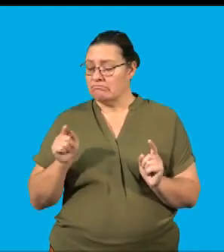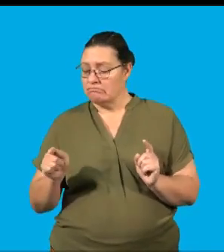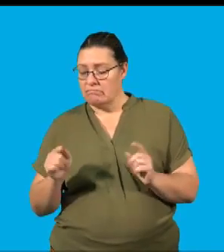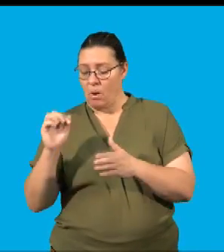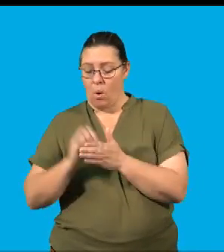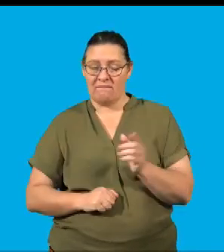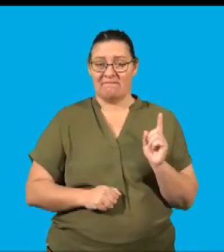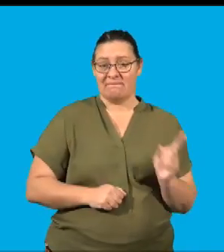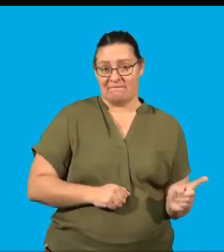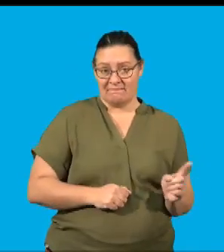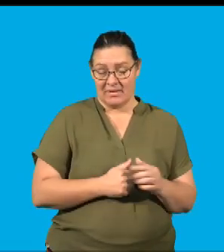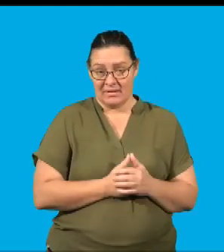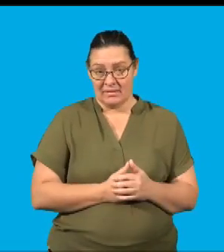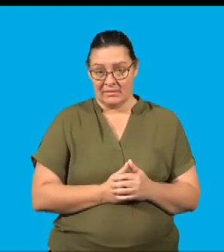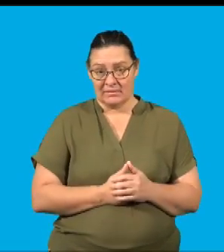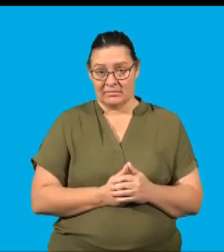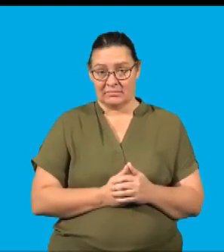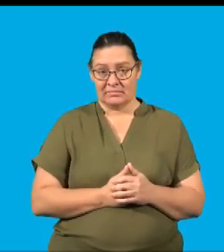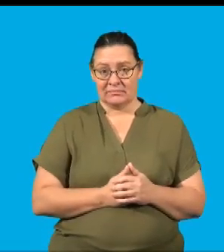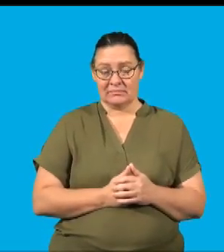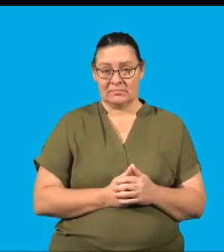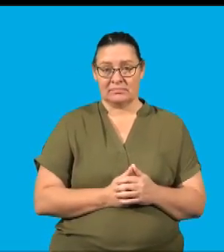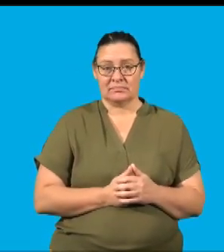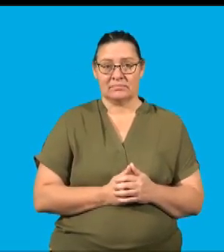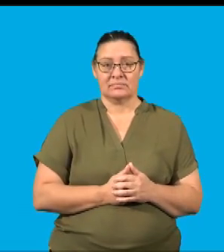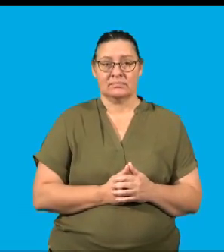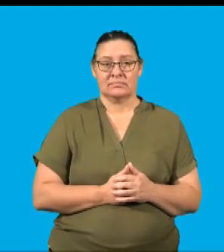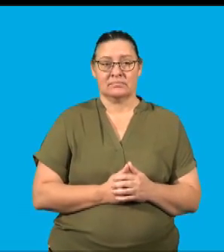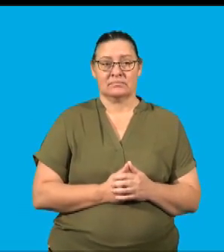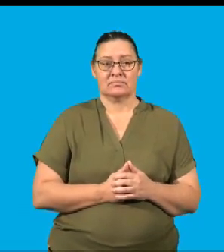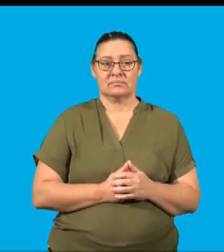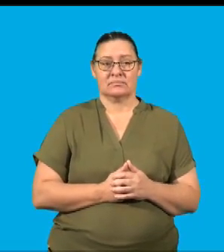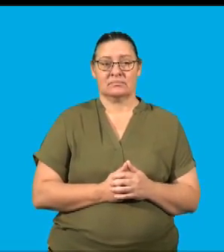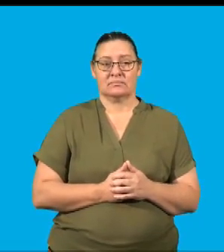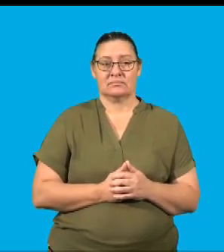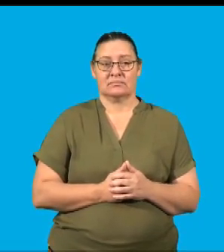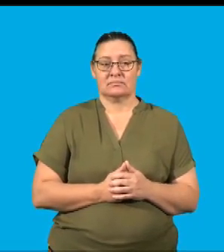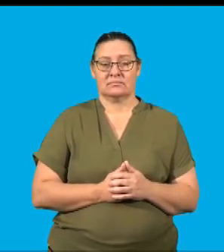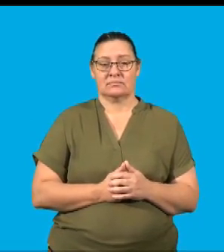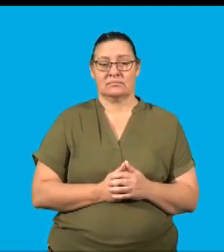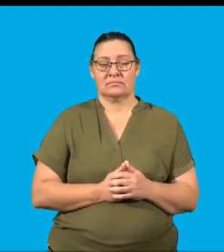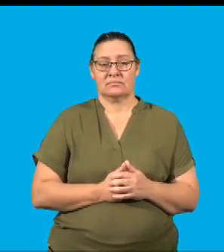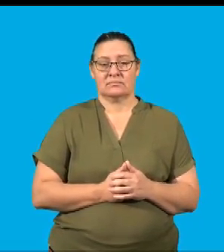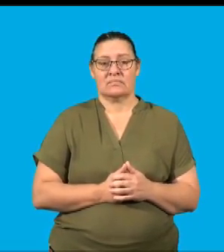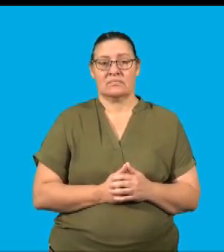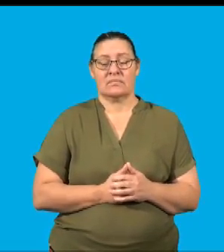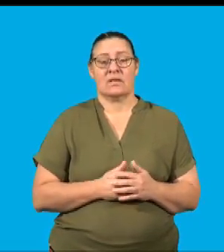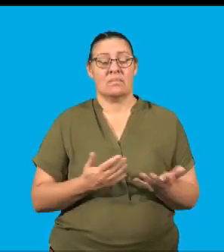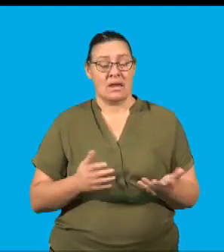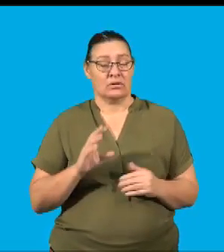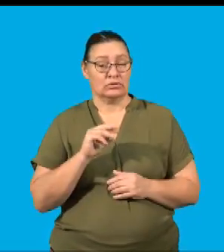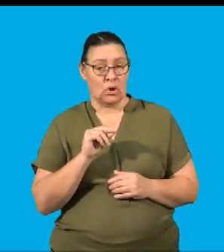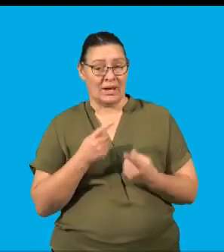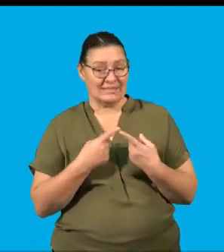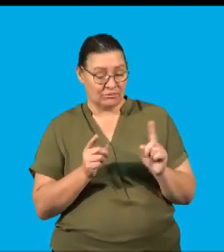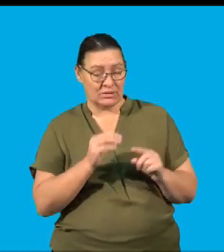minus. You mean the difference means minus. That is what you must know, that in Meslick, when you talk about